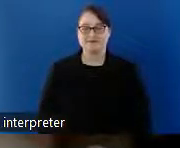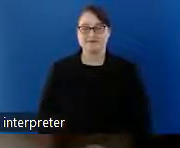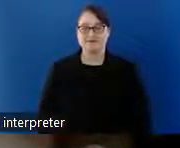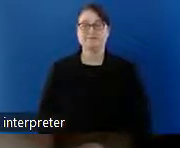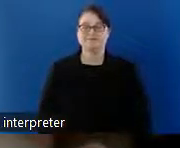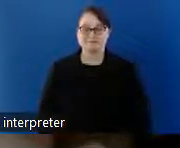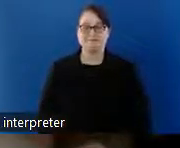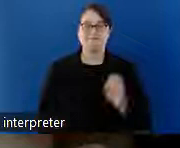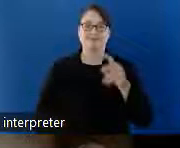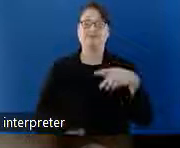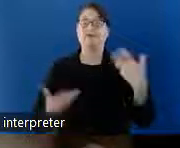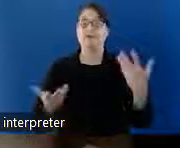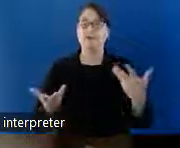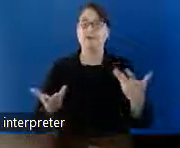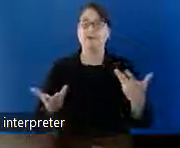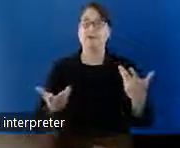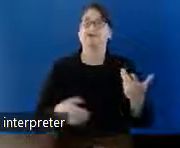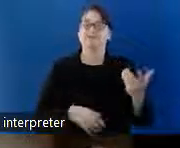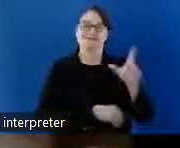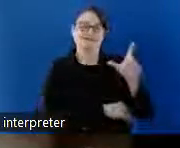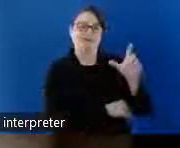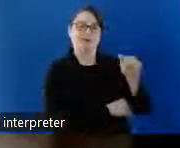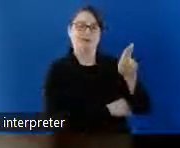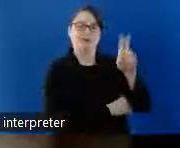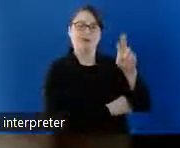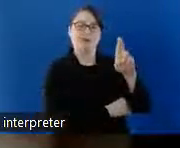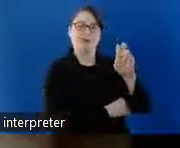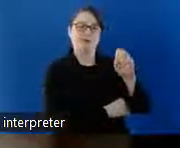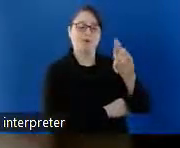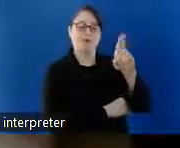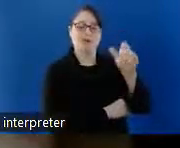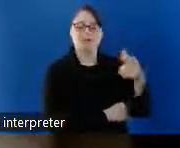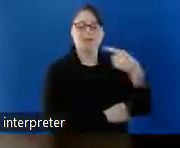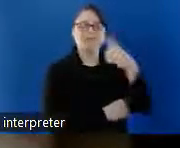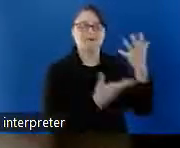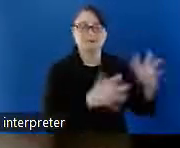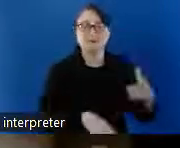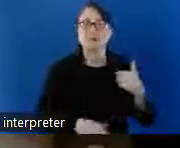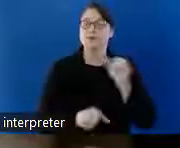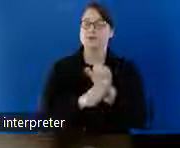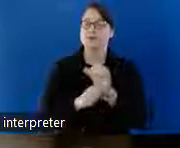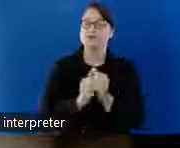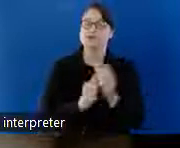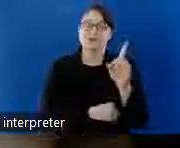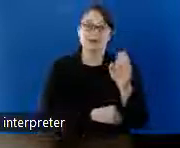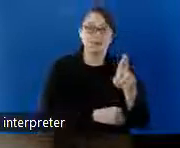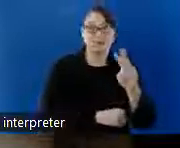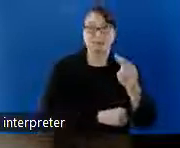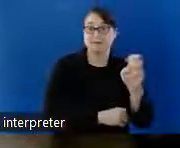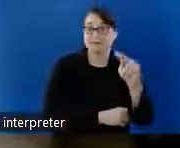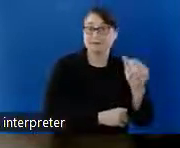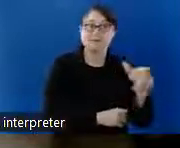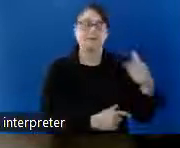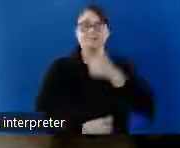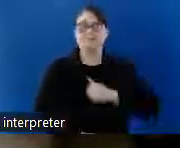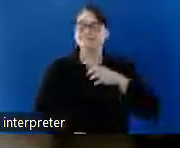Okay, so as Aurora said, my name is Bryce. I am with the Division of STD Prevention. I work with Dr. Mena, and he is very, very sorry he can't be here